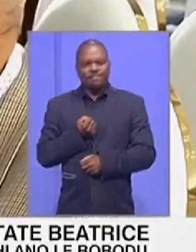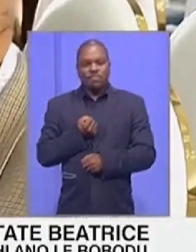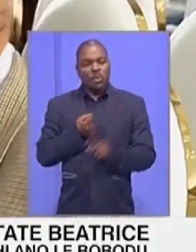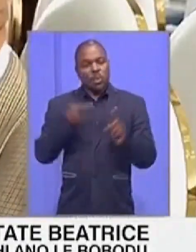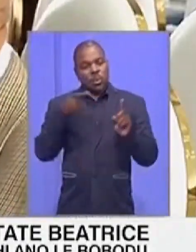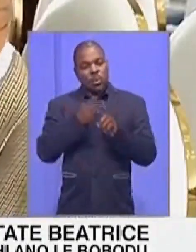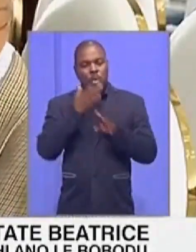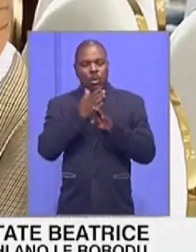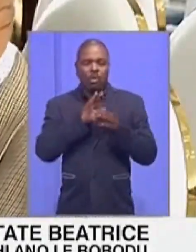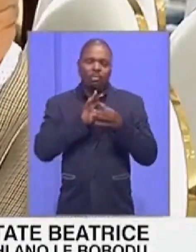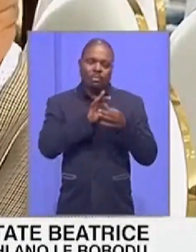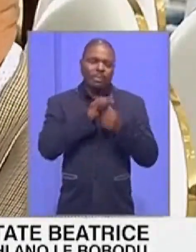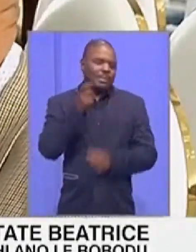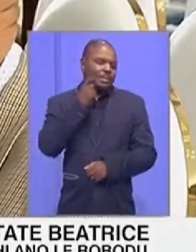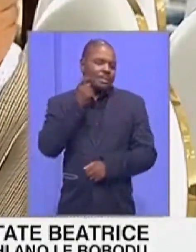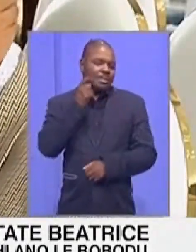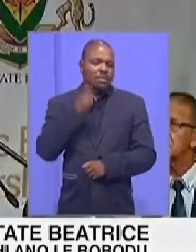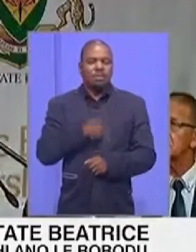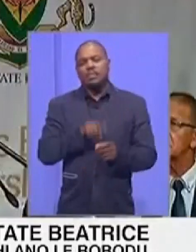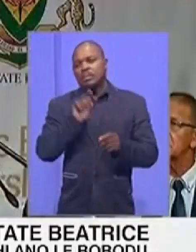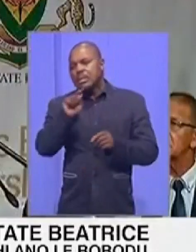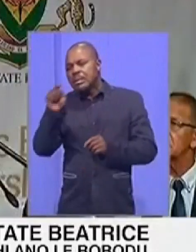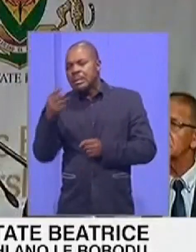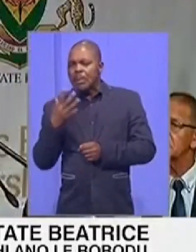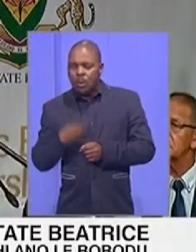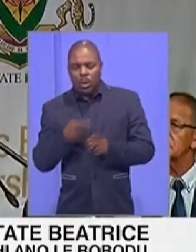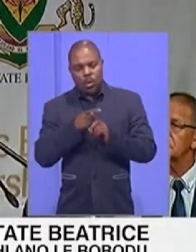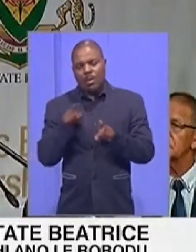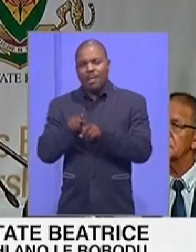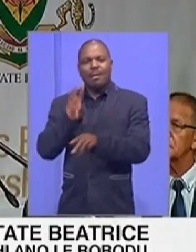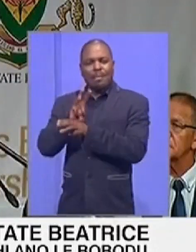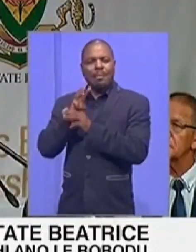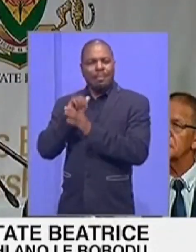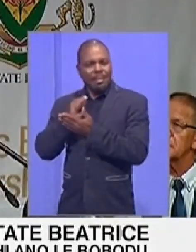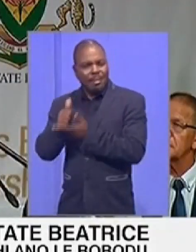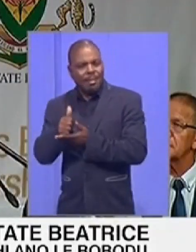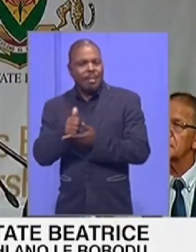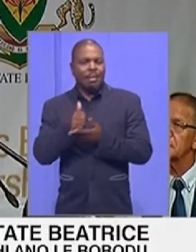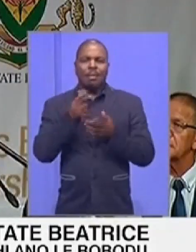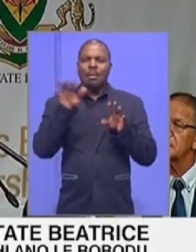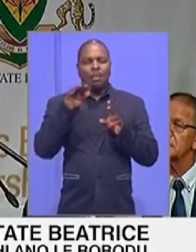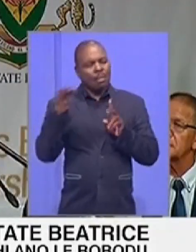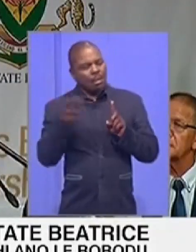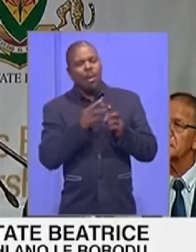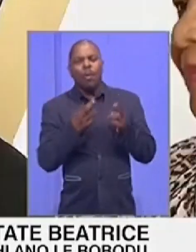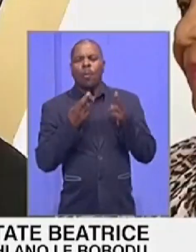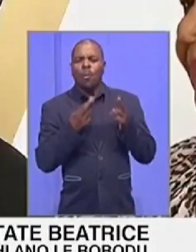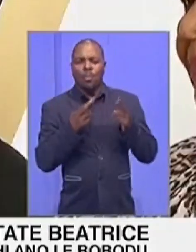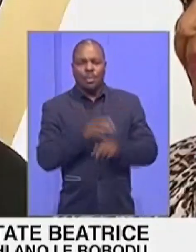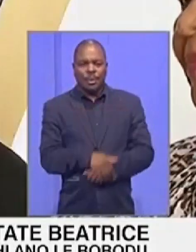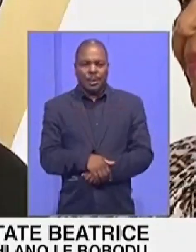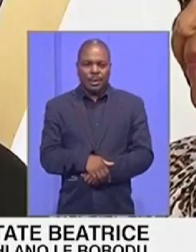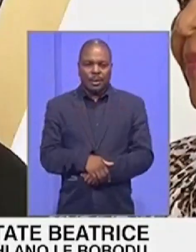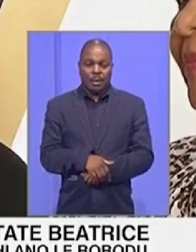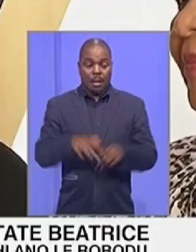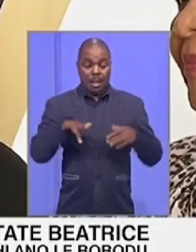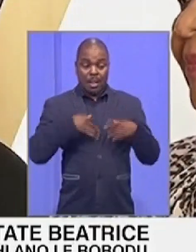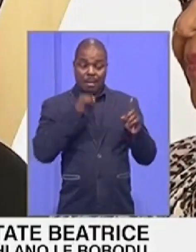o sebetsa le yena. Mme ho ba hlokang tshepo ho ba bangata le motswalle wa bohle. In her life as a